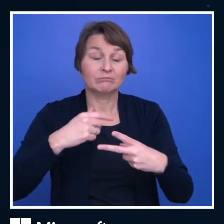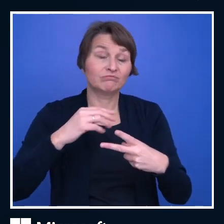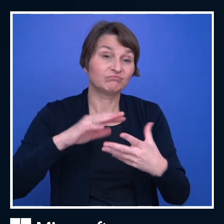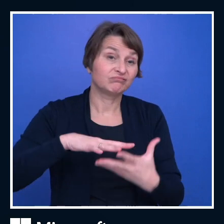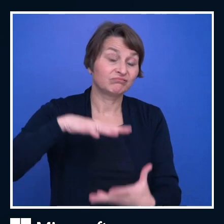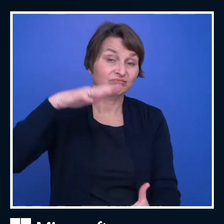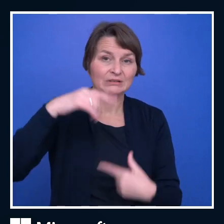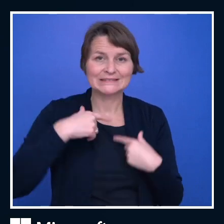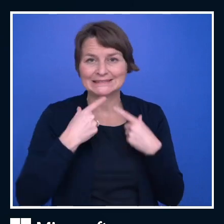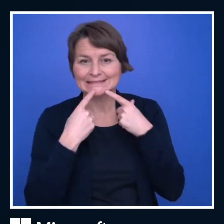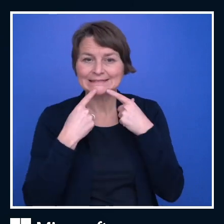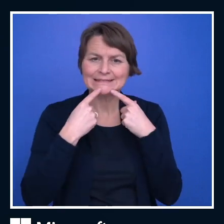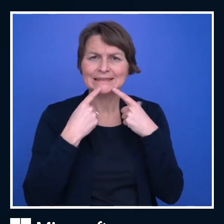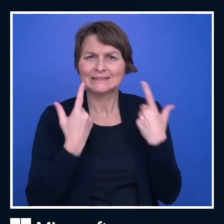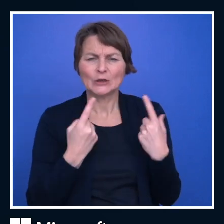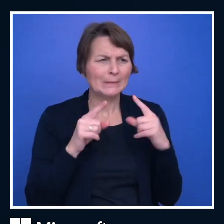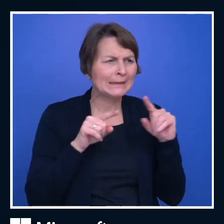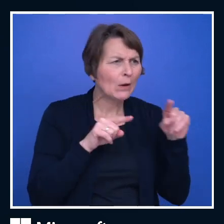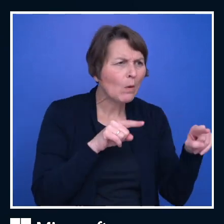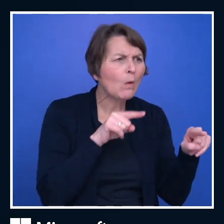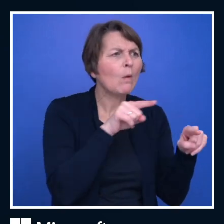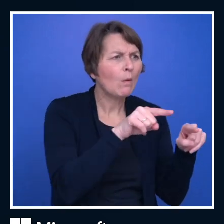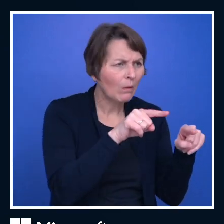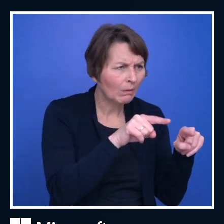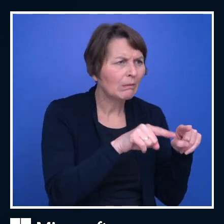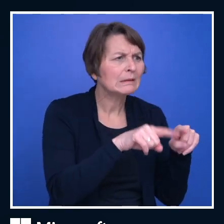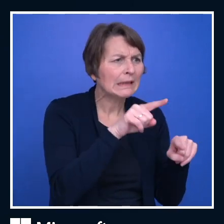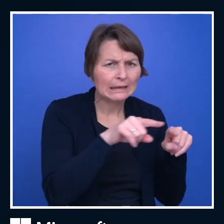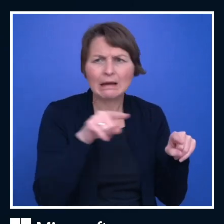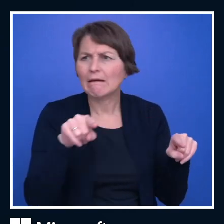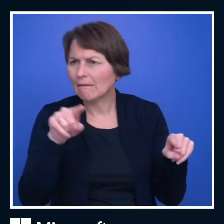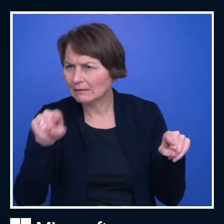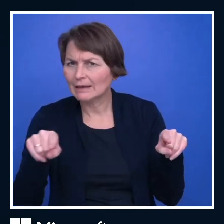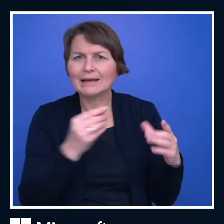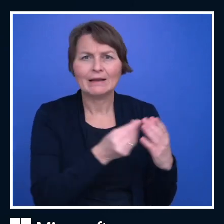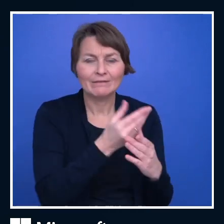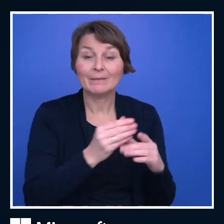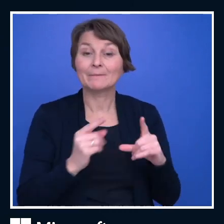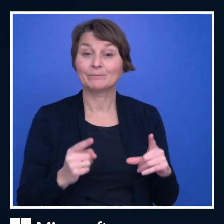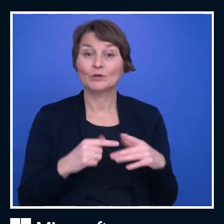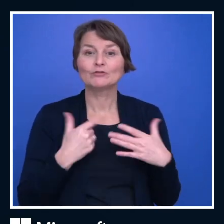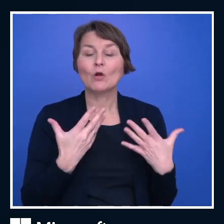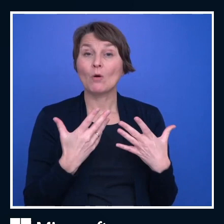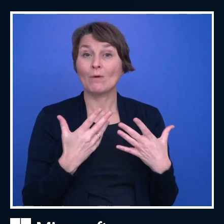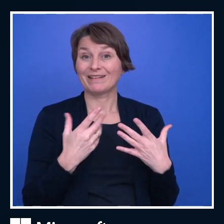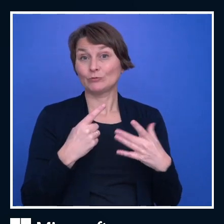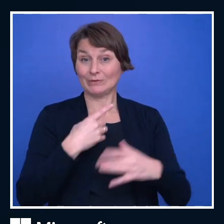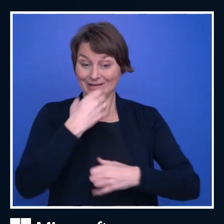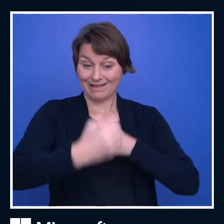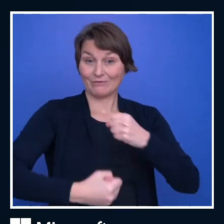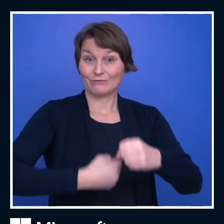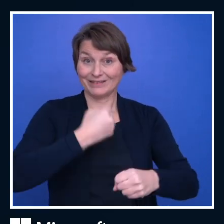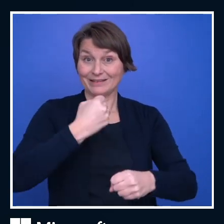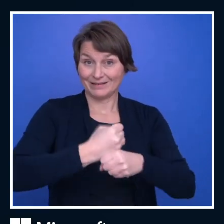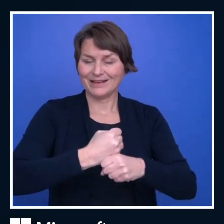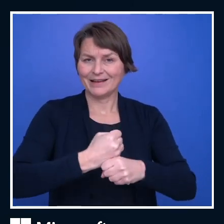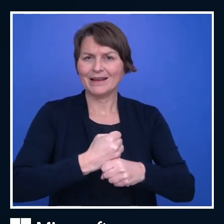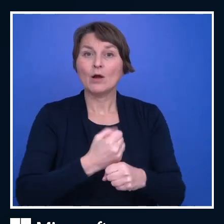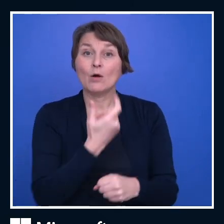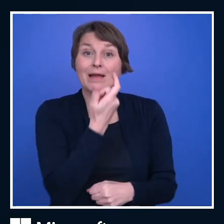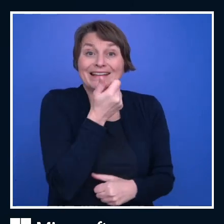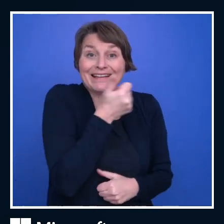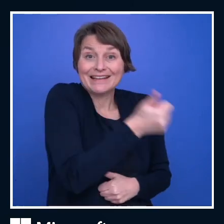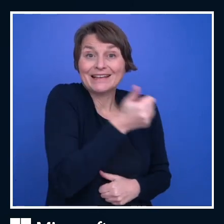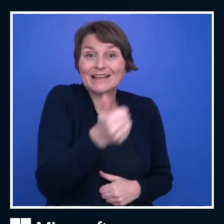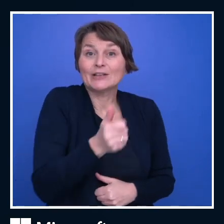also says, productivity lost per knowledge worker each year due to information searches is $14,000, and